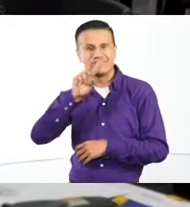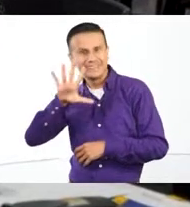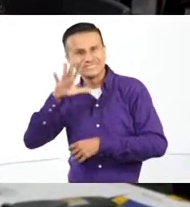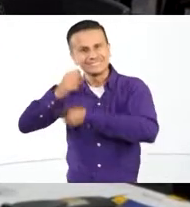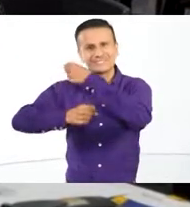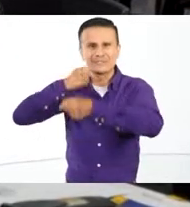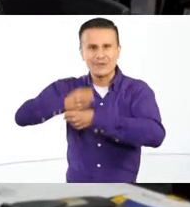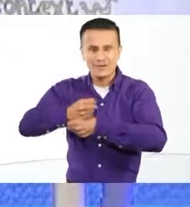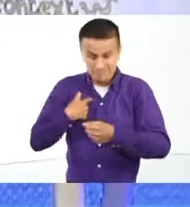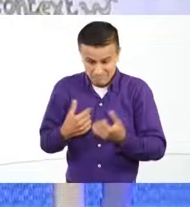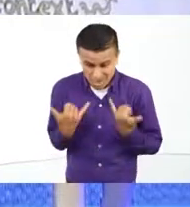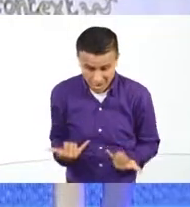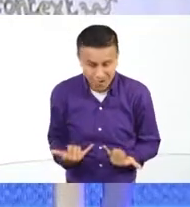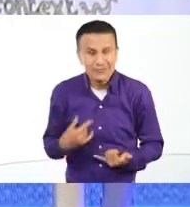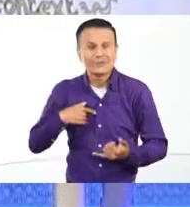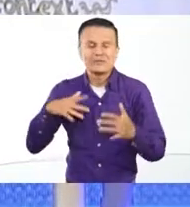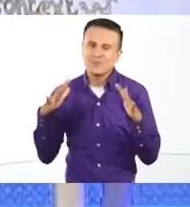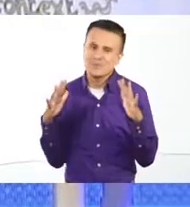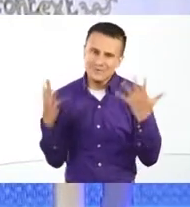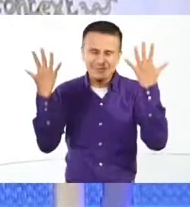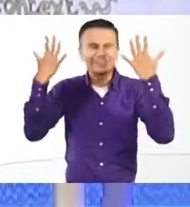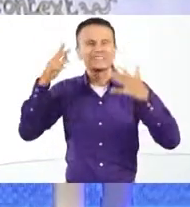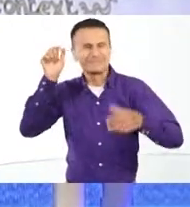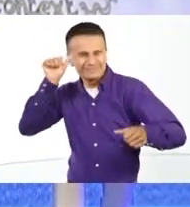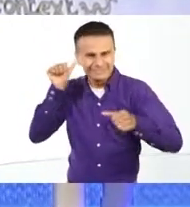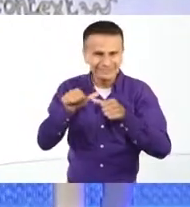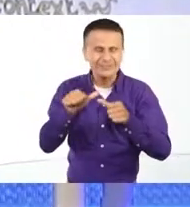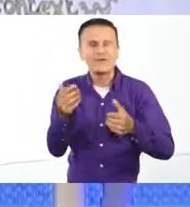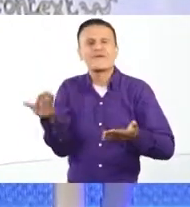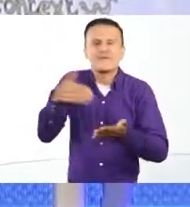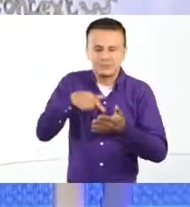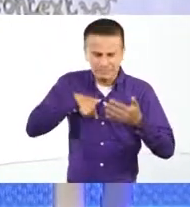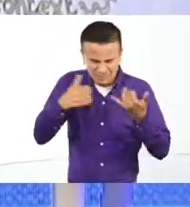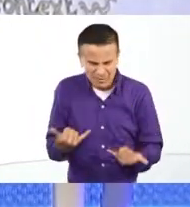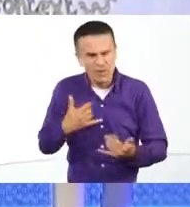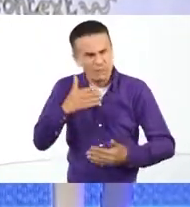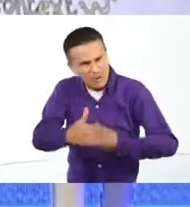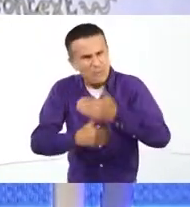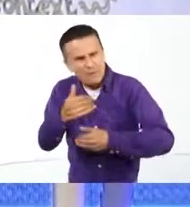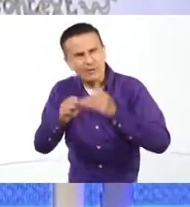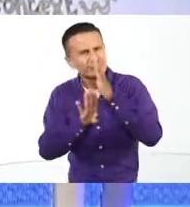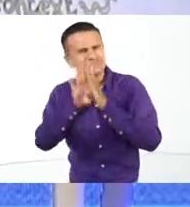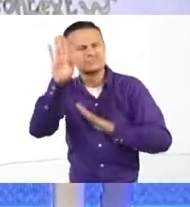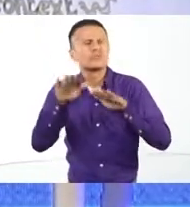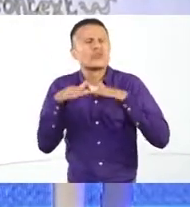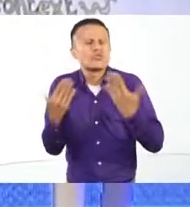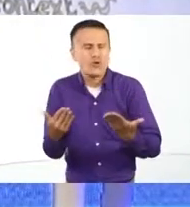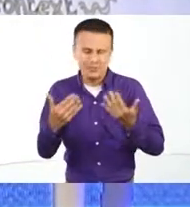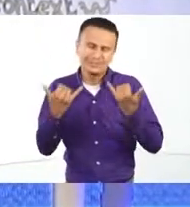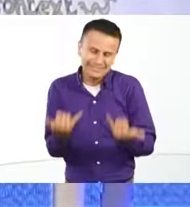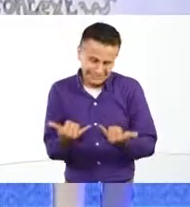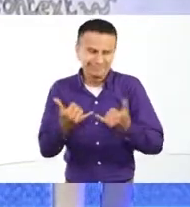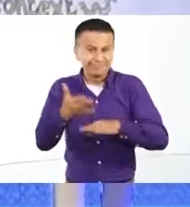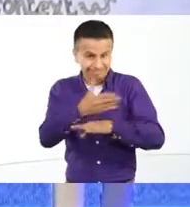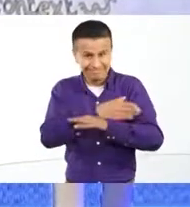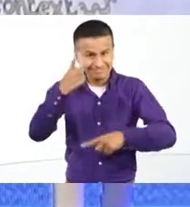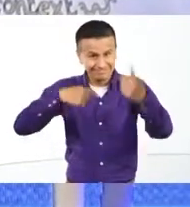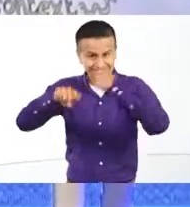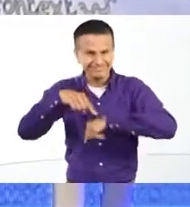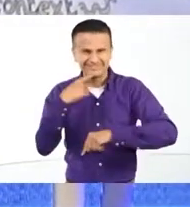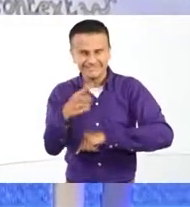about looking back, in which we're celebrating the legacy 25 years later and the ways in which that has moved on. And as you mentioned